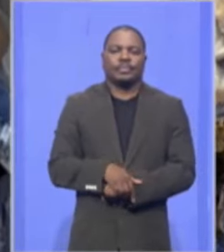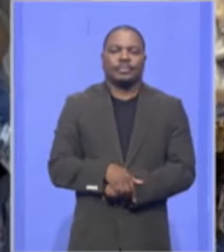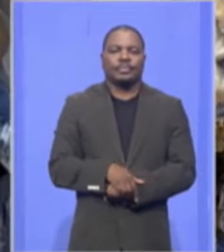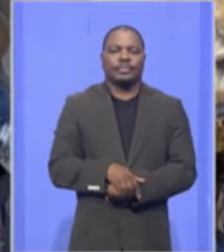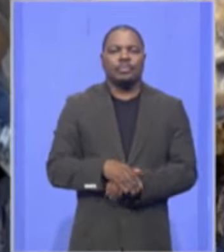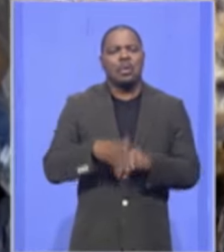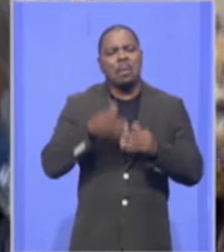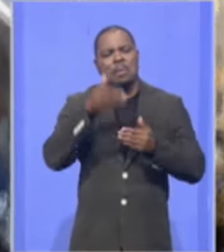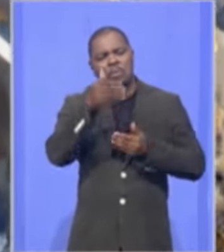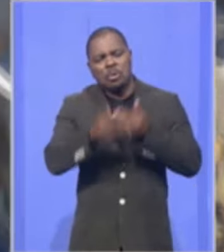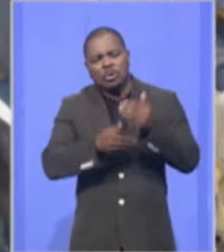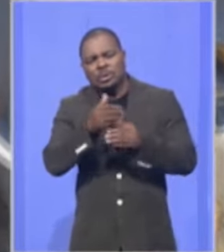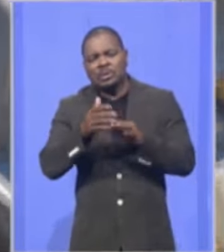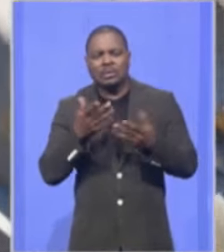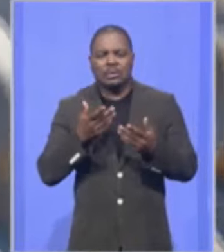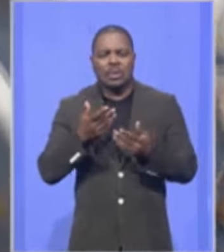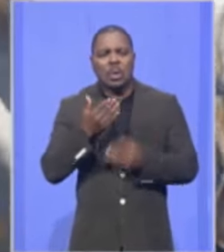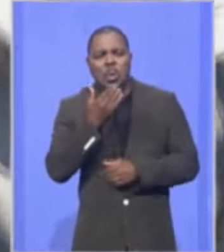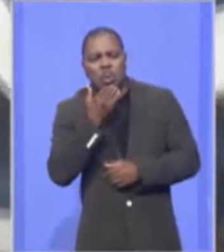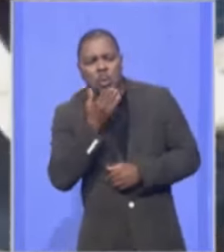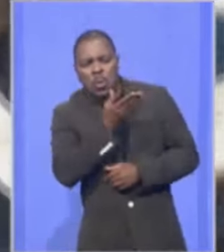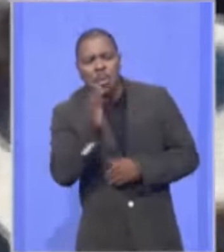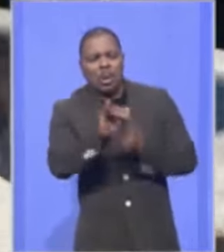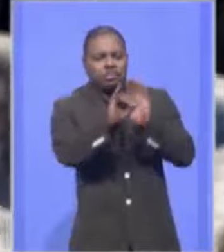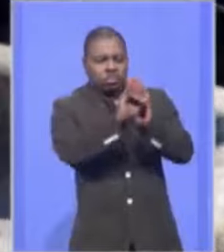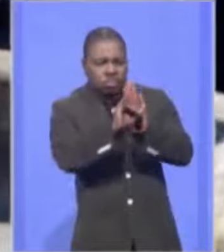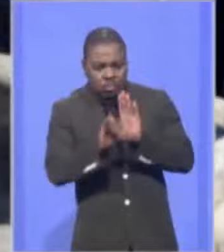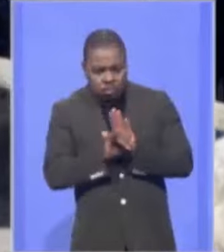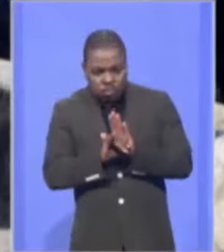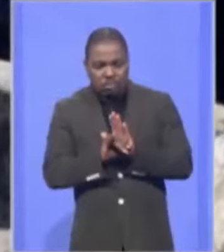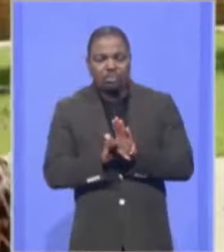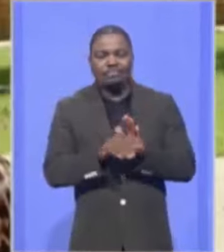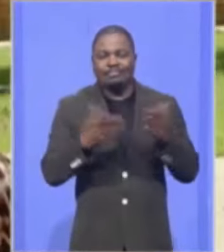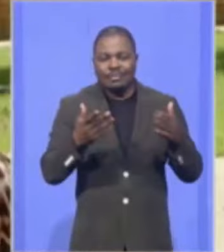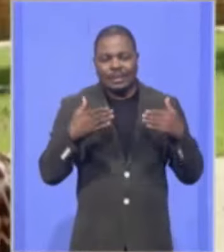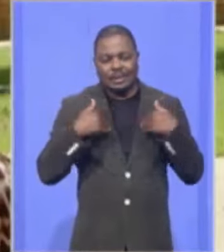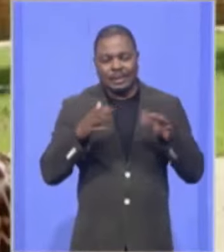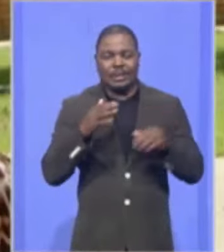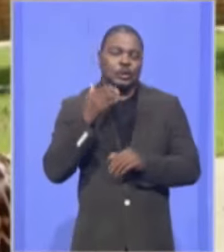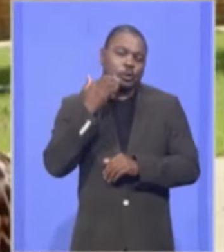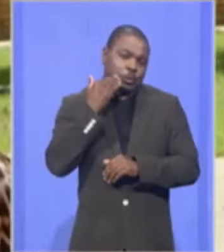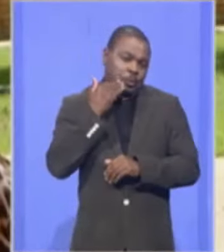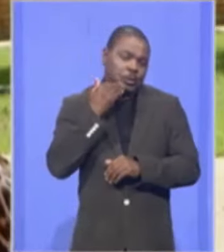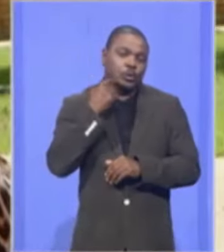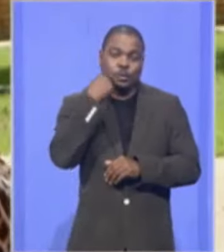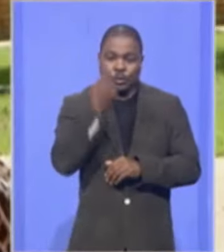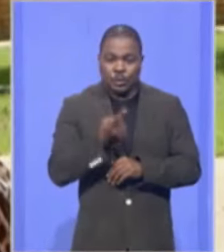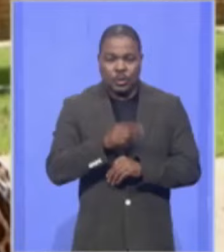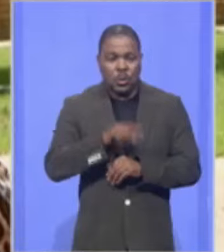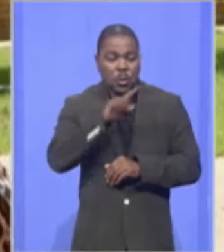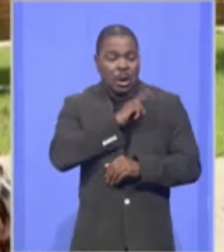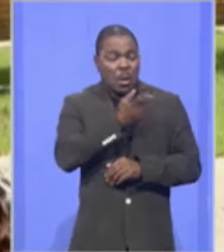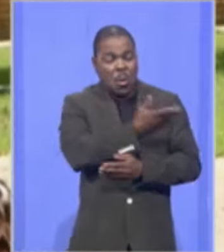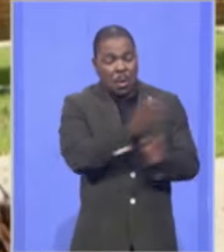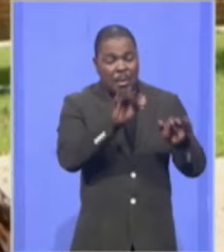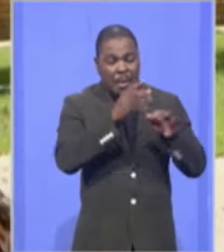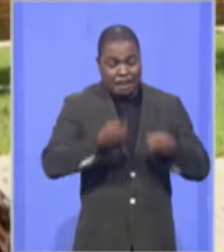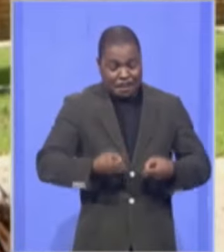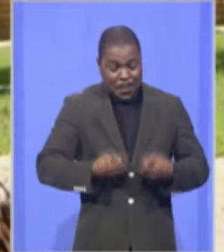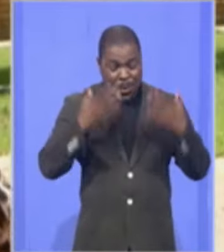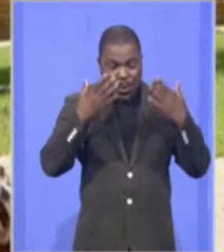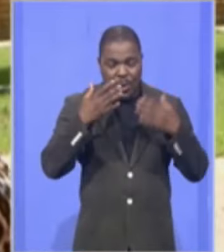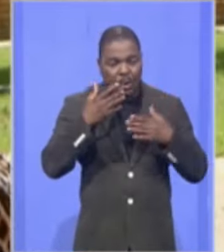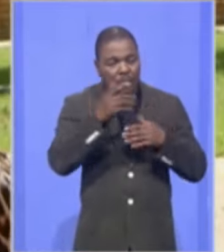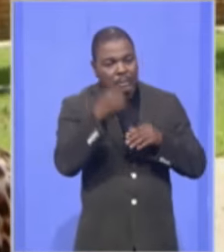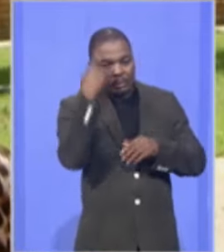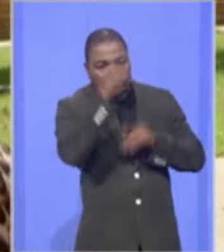of identifying who are those people are going to be starting tomorrow because those people bent beyond recognition,